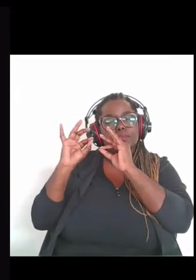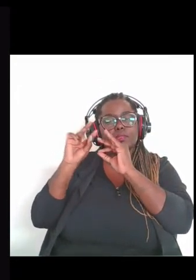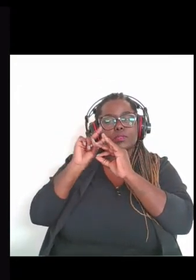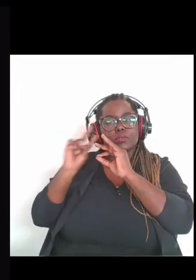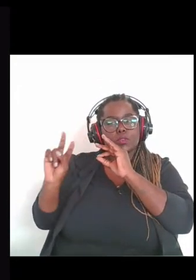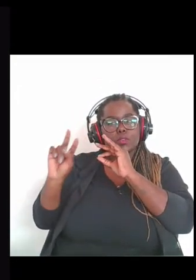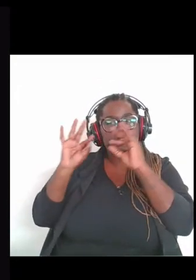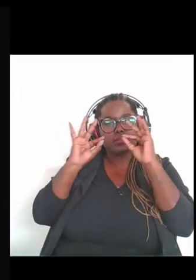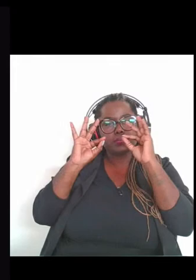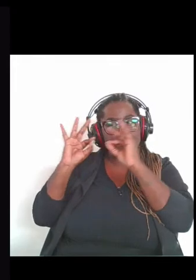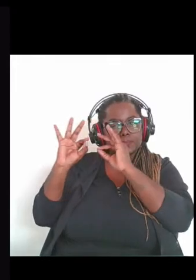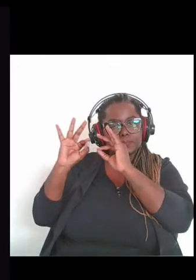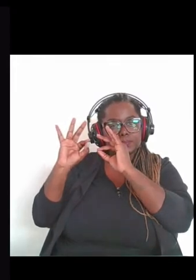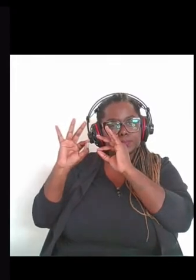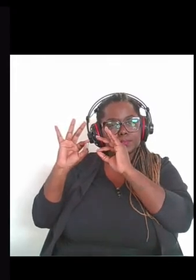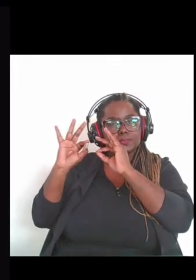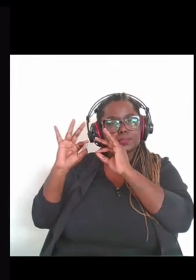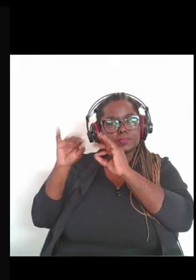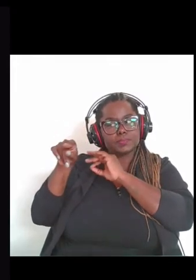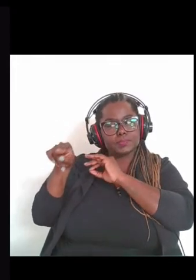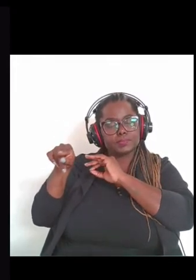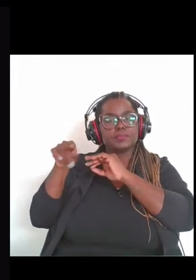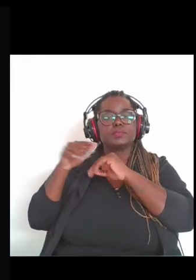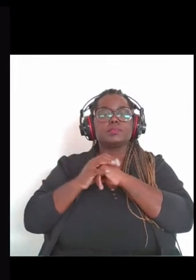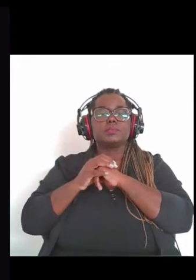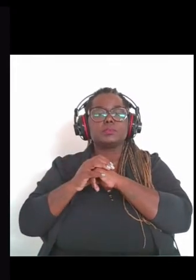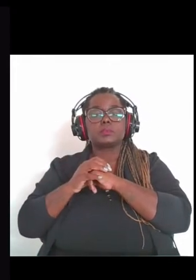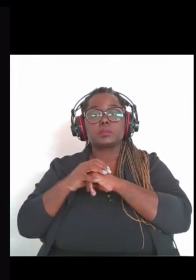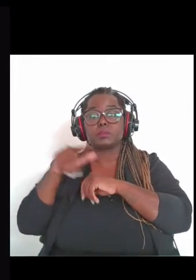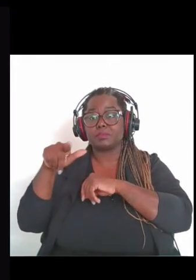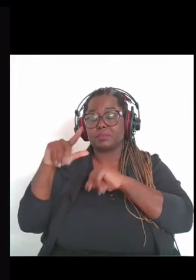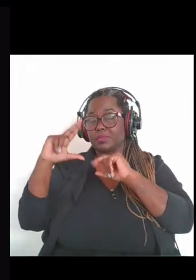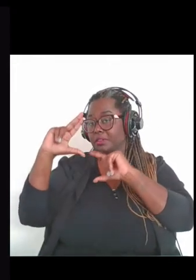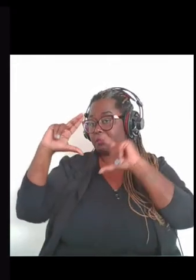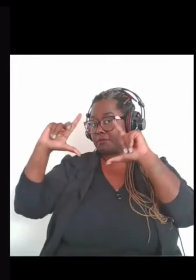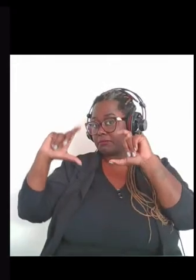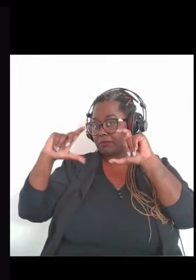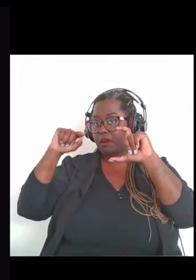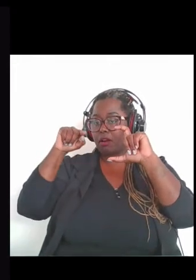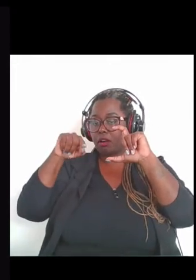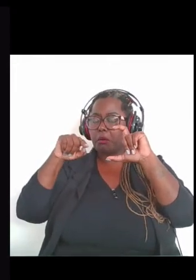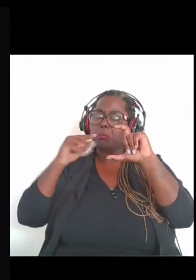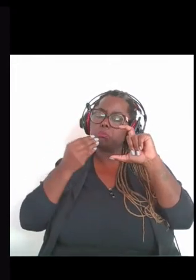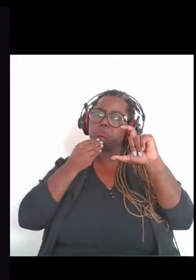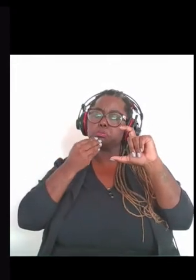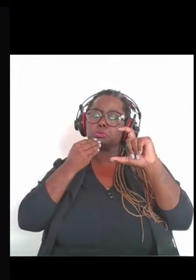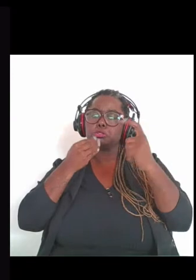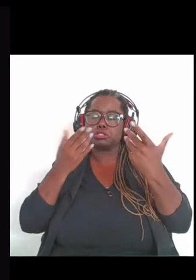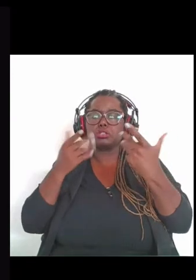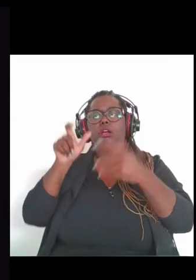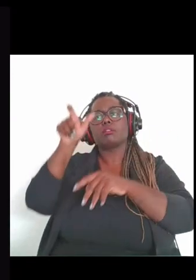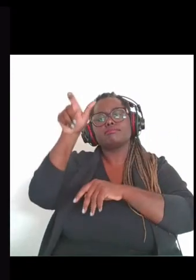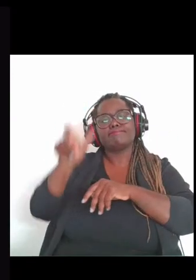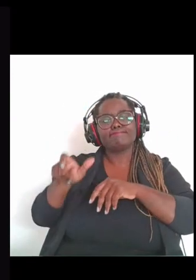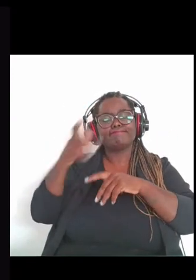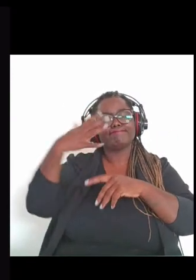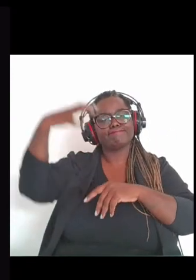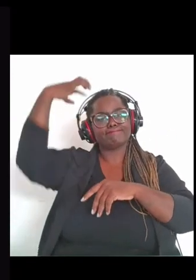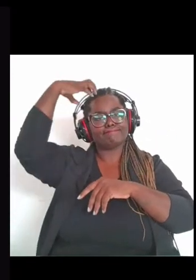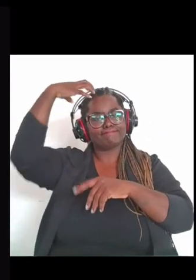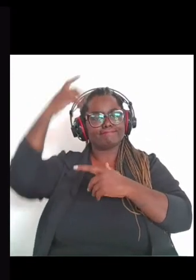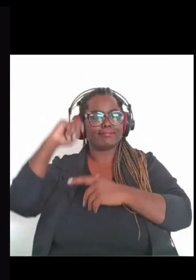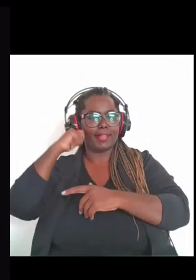could be that of black royalty it is however unusual